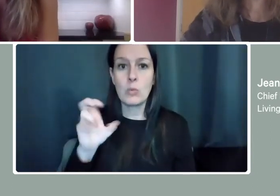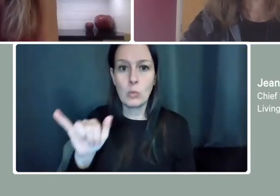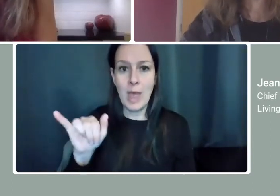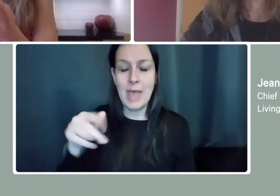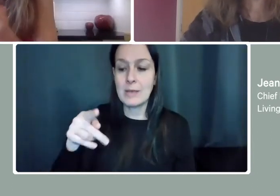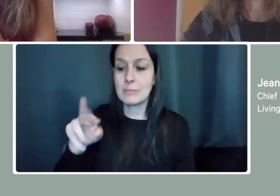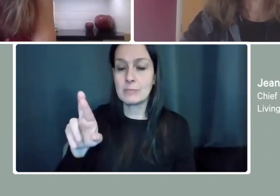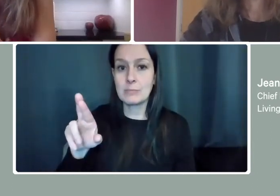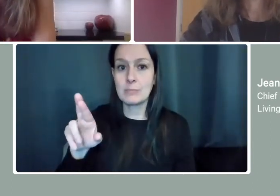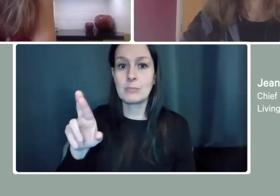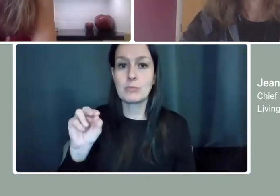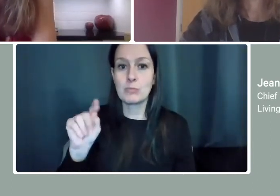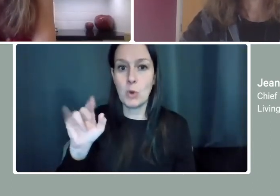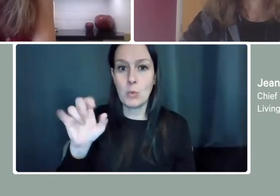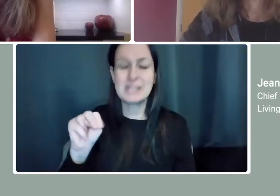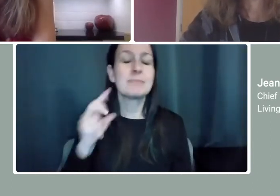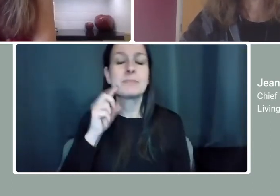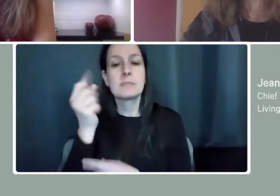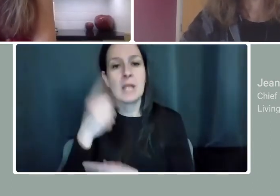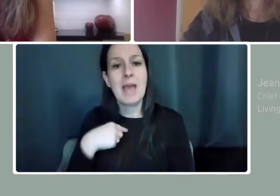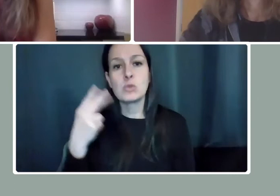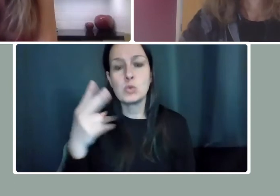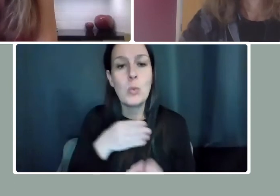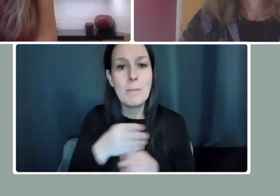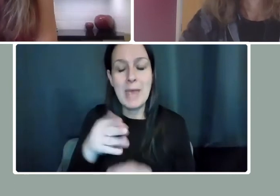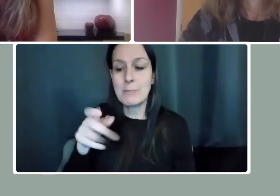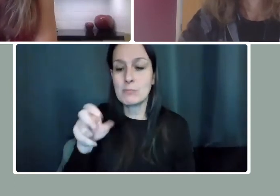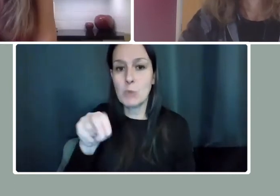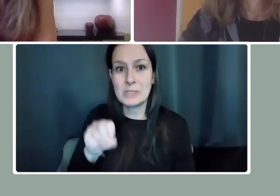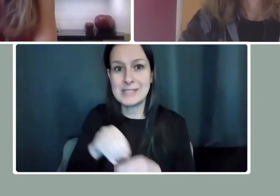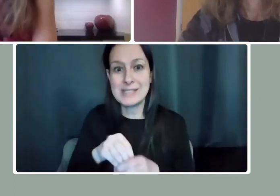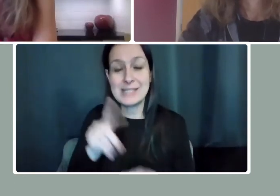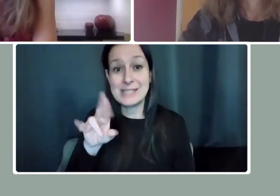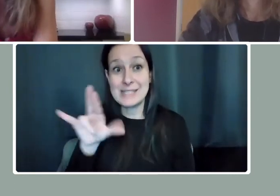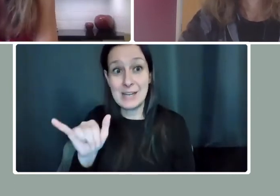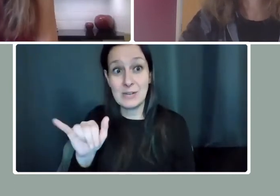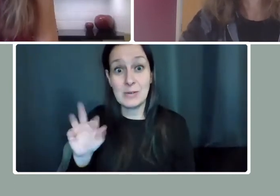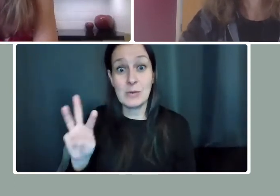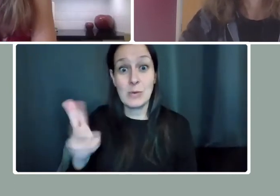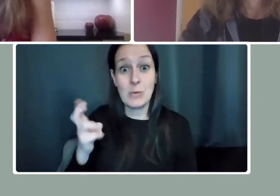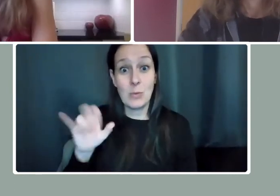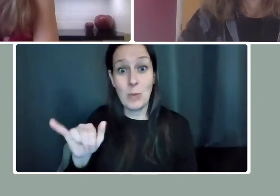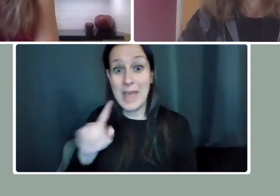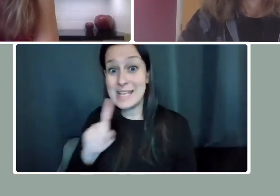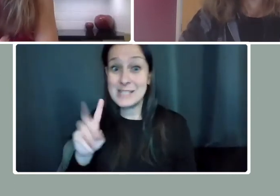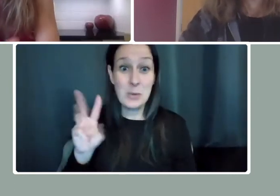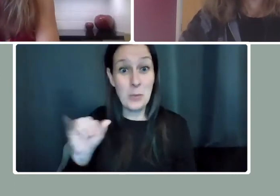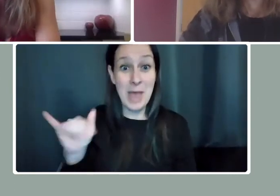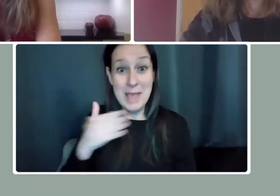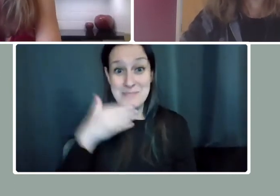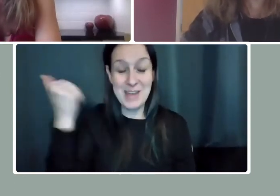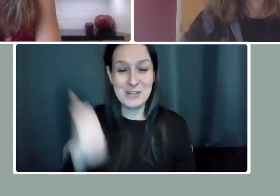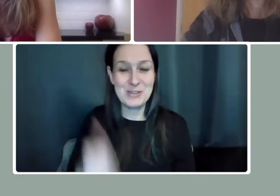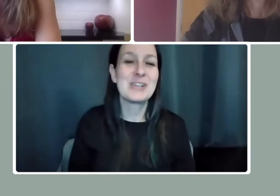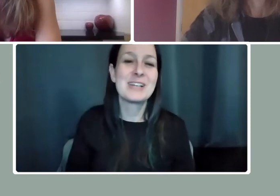whey protein, there's two main proteins in dairy. We always learn in college, whey is way better. so whey